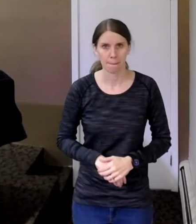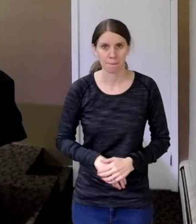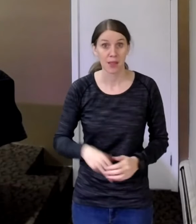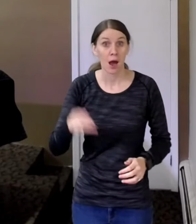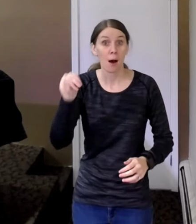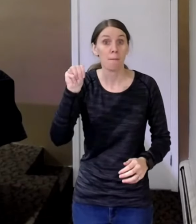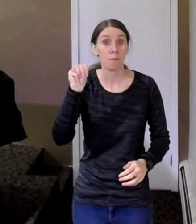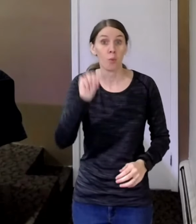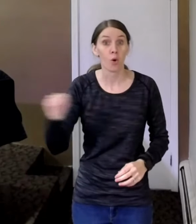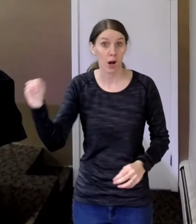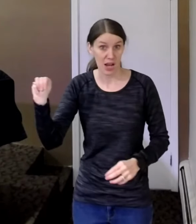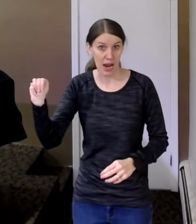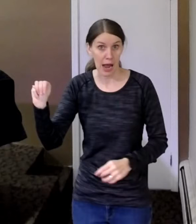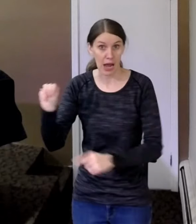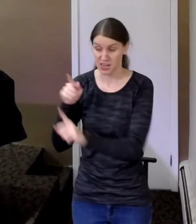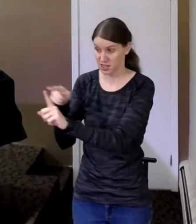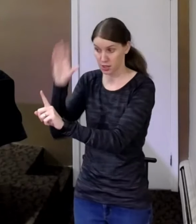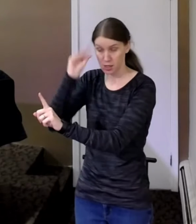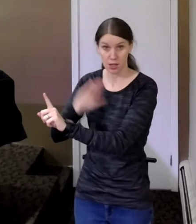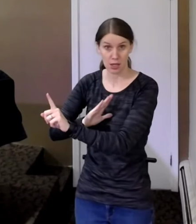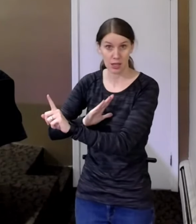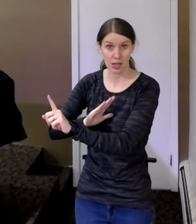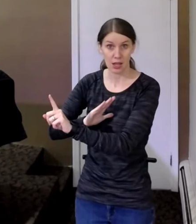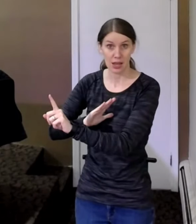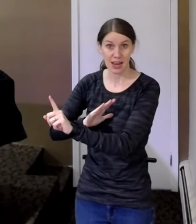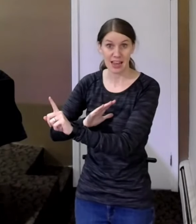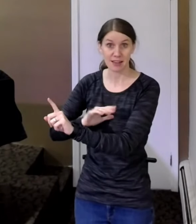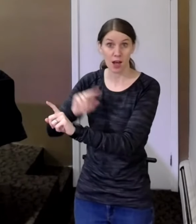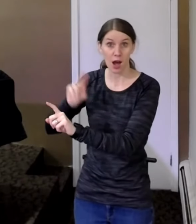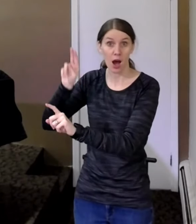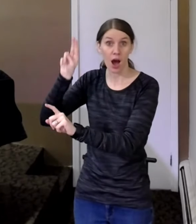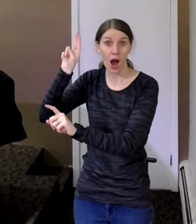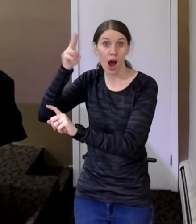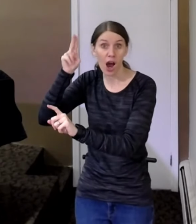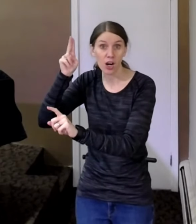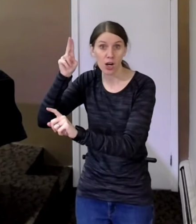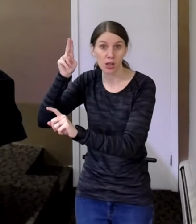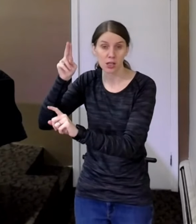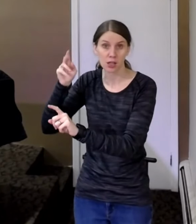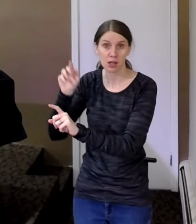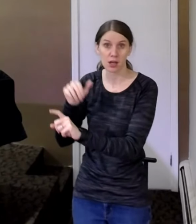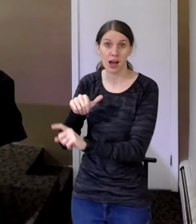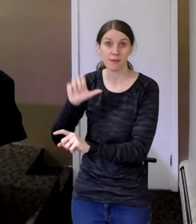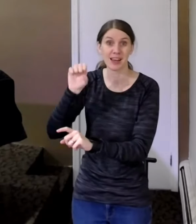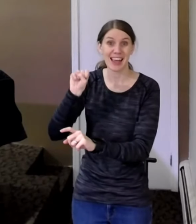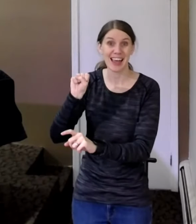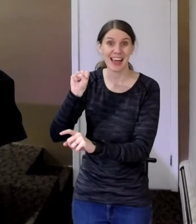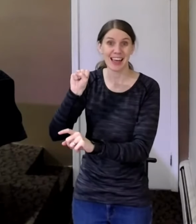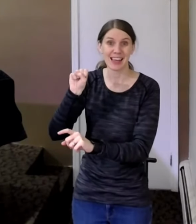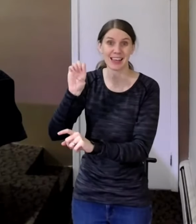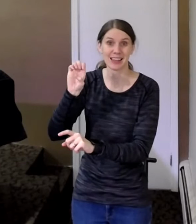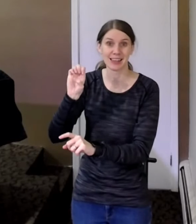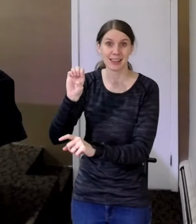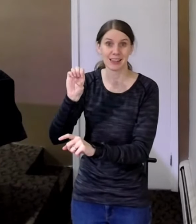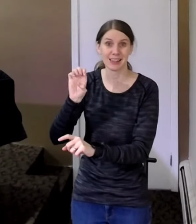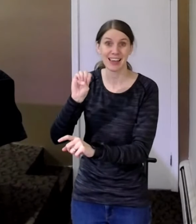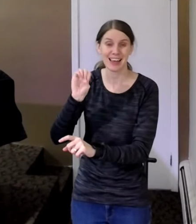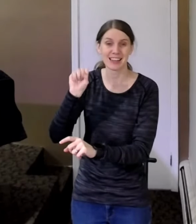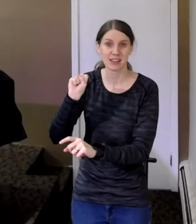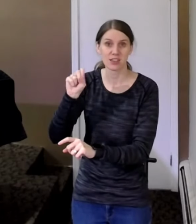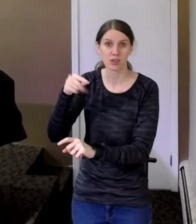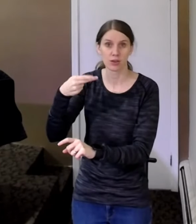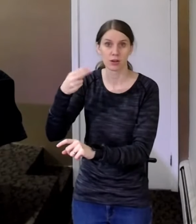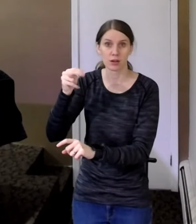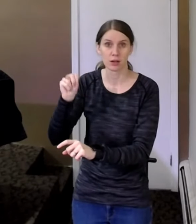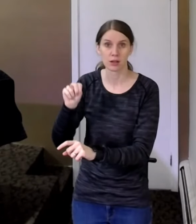Mordecai, on the other hand, who is Esther's uncle, he doesn't do that. You know, the gate of the city was where business